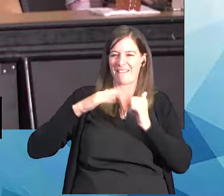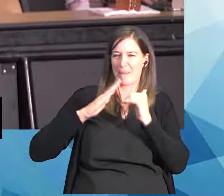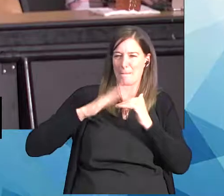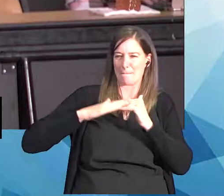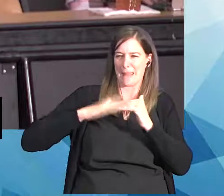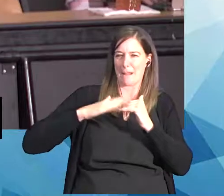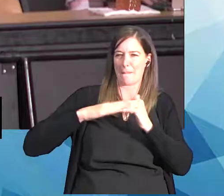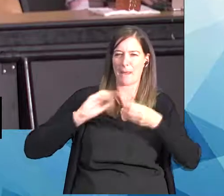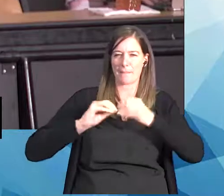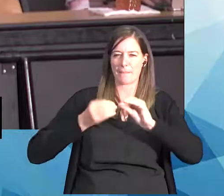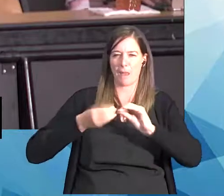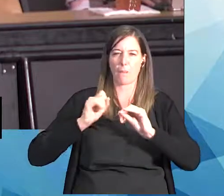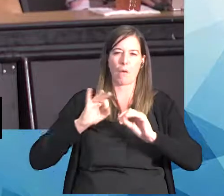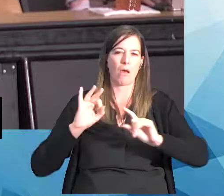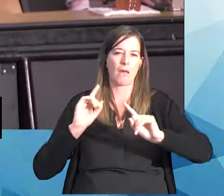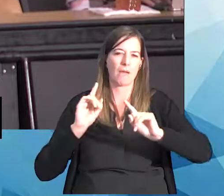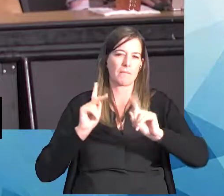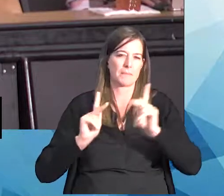Okay, thank you, PV.